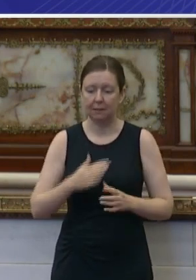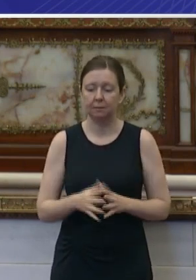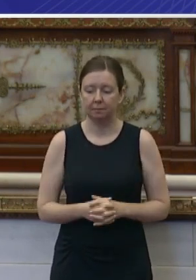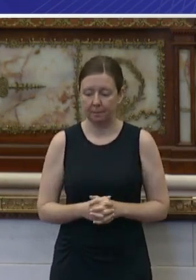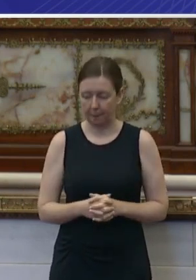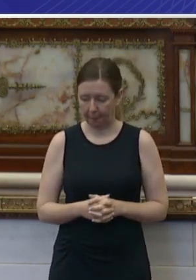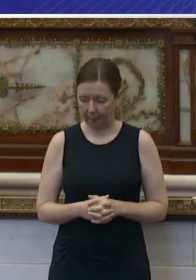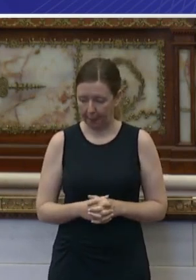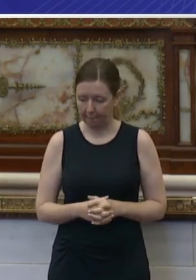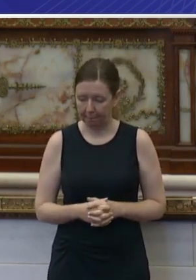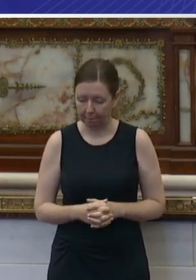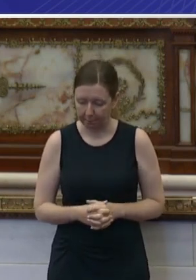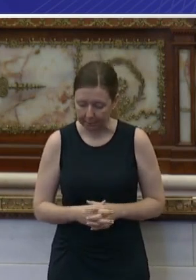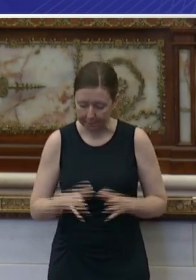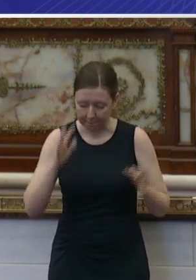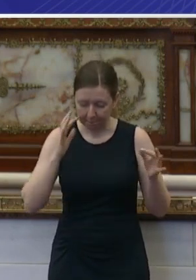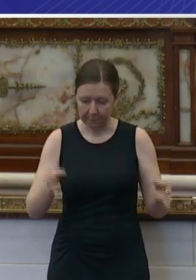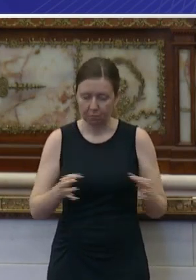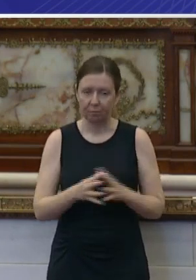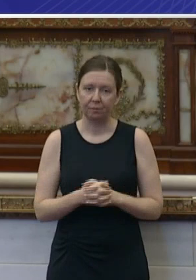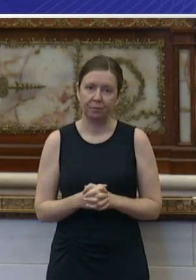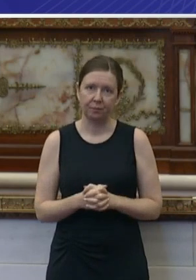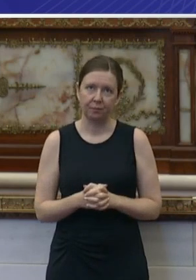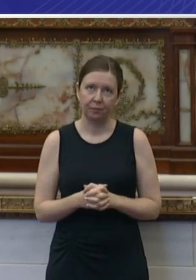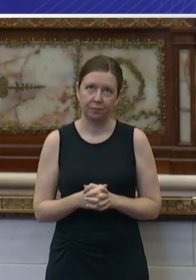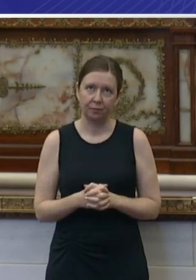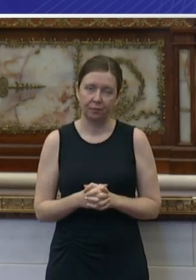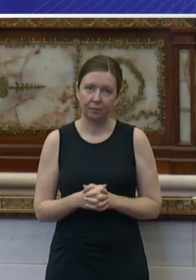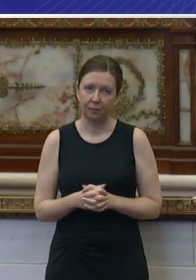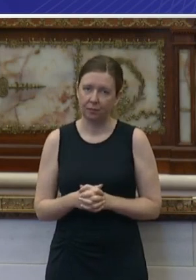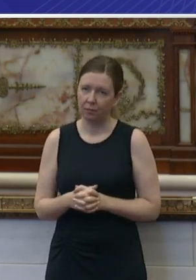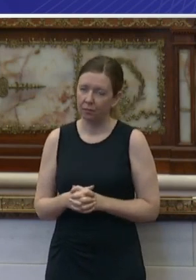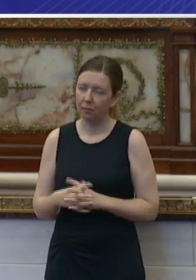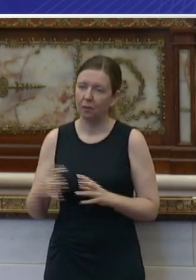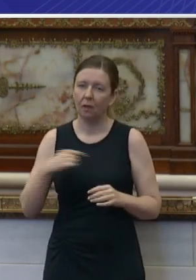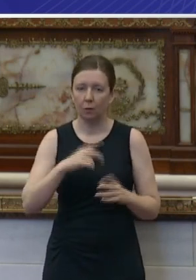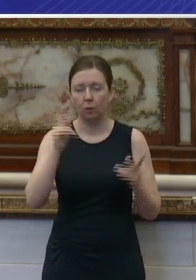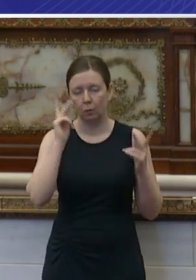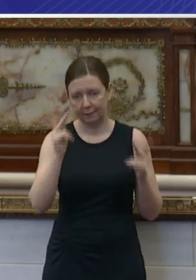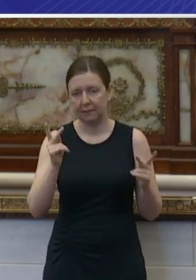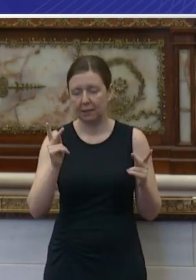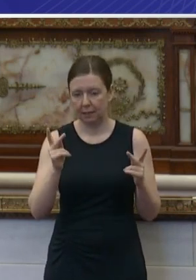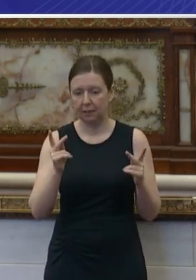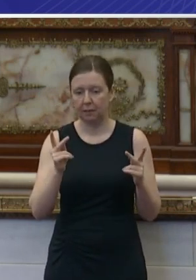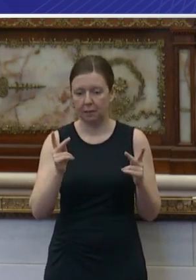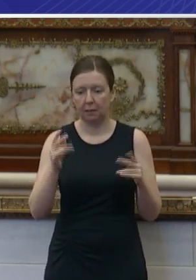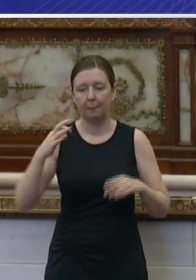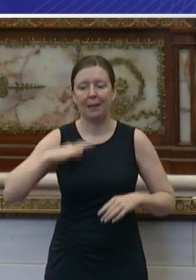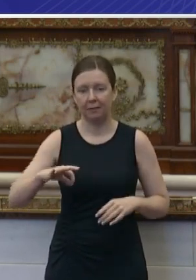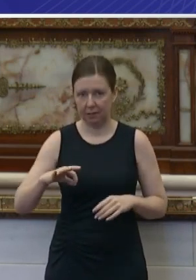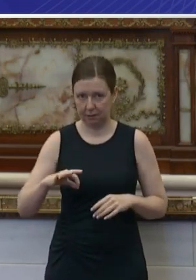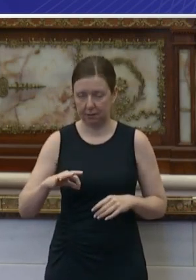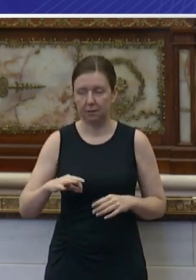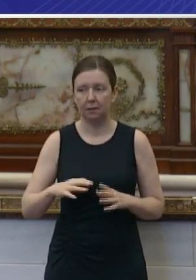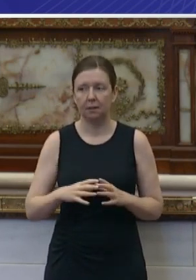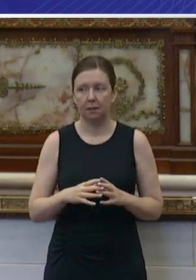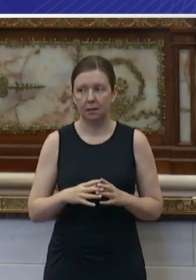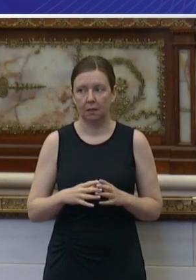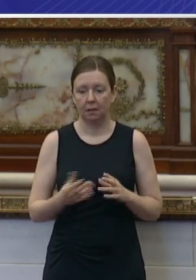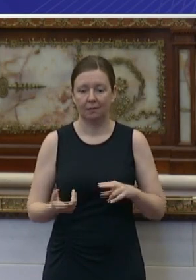us, that would be great. Absolutely. So we have seen the benefit of